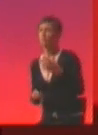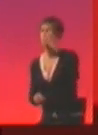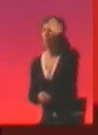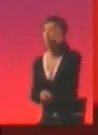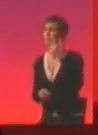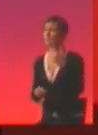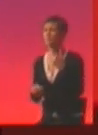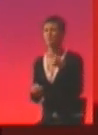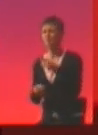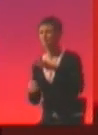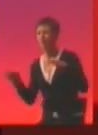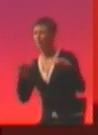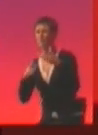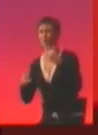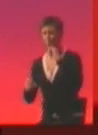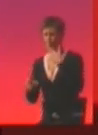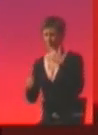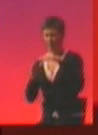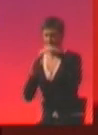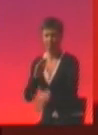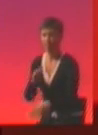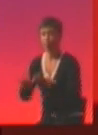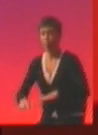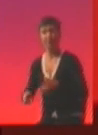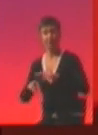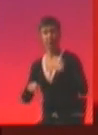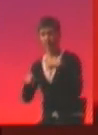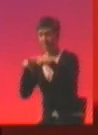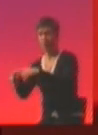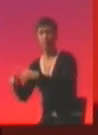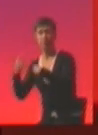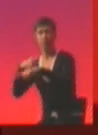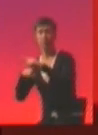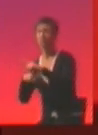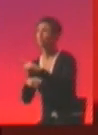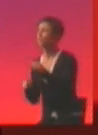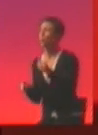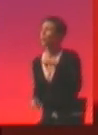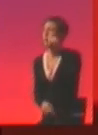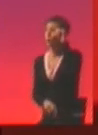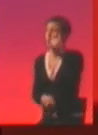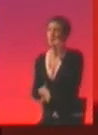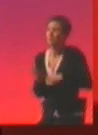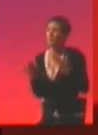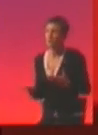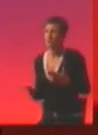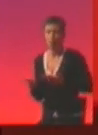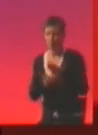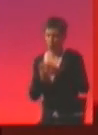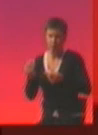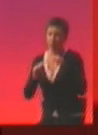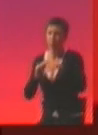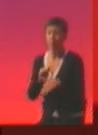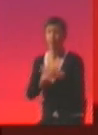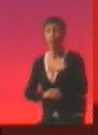of despair that would have run Britain into the ground if we had followed it last year. Conference, we know things are tougher in recession, but